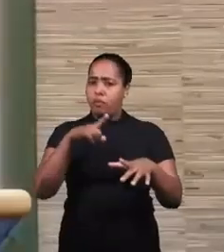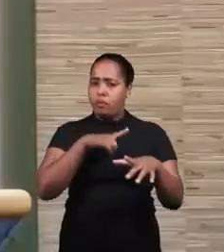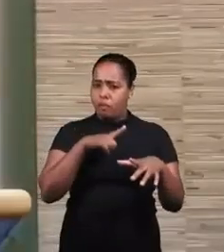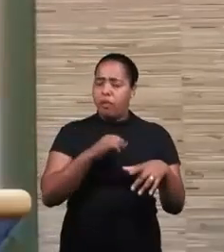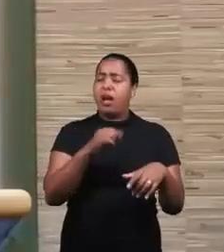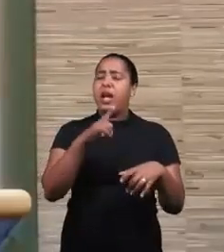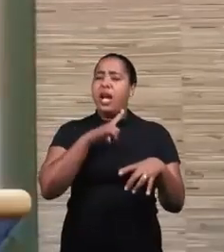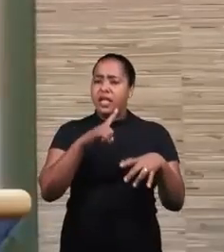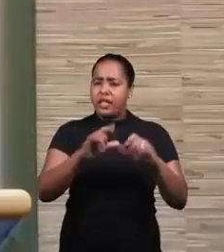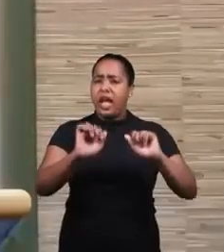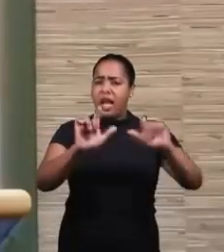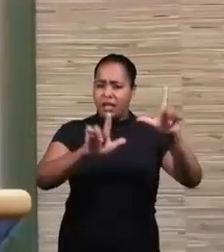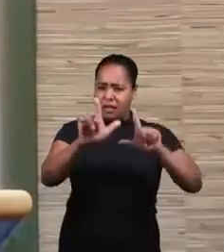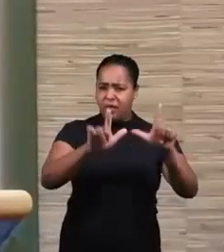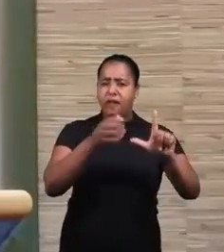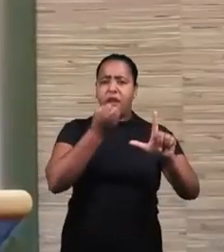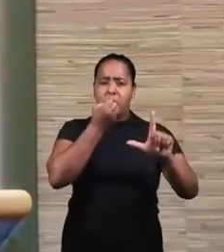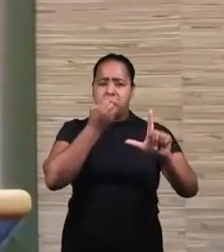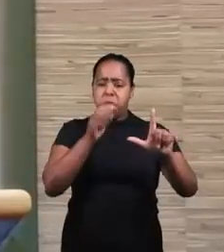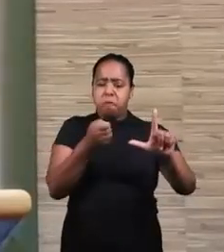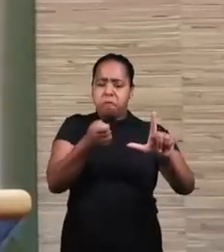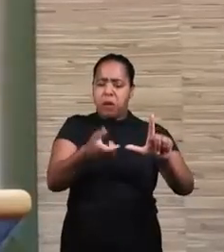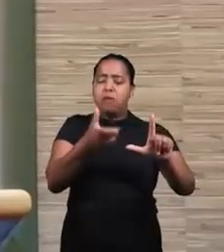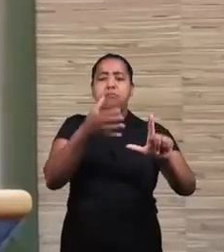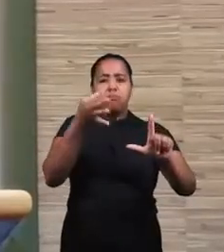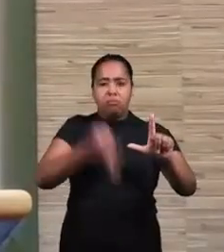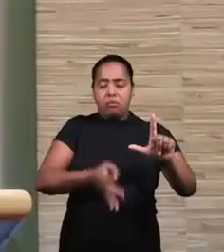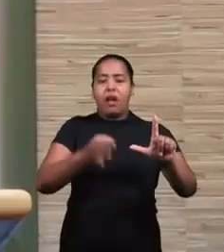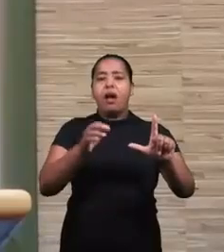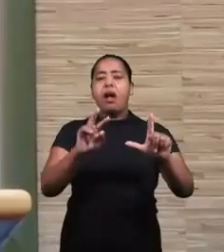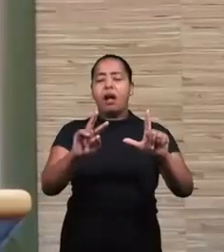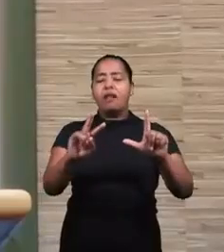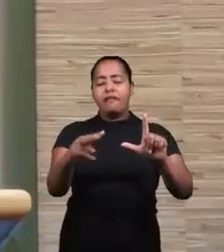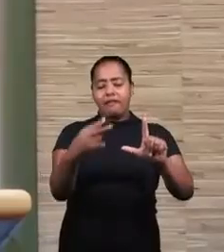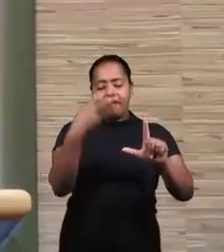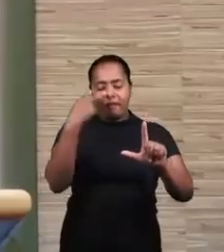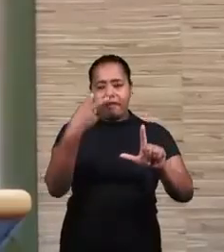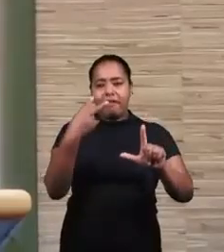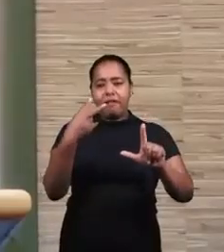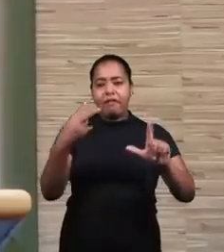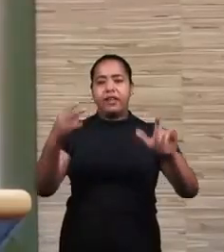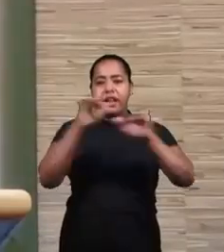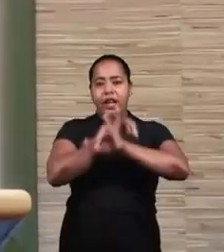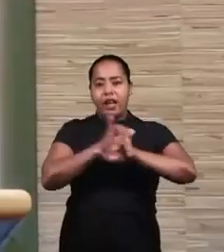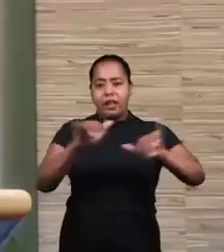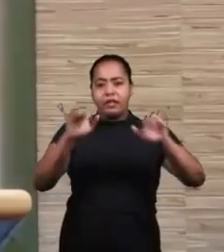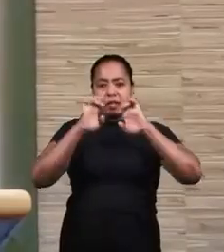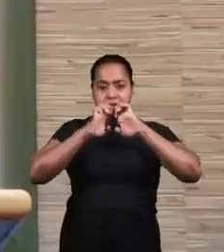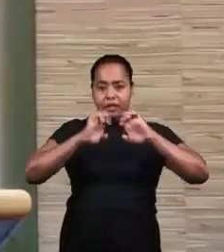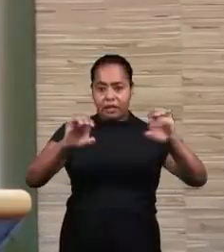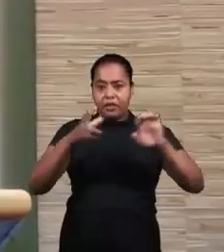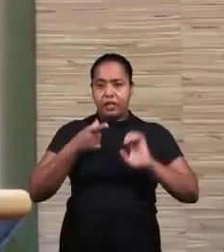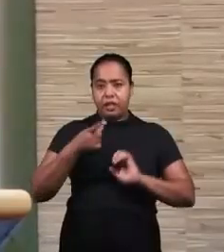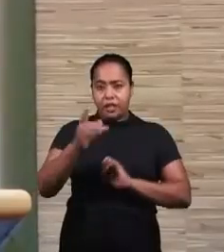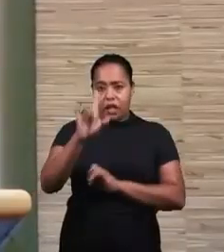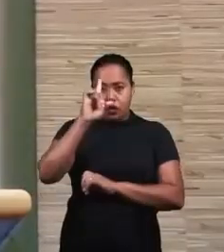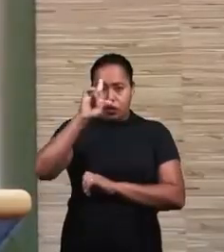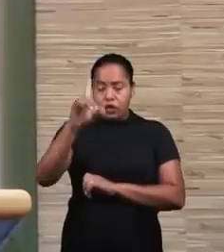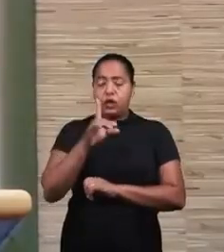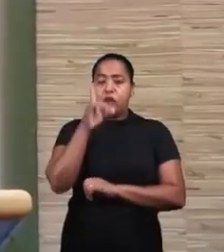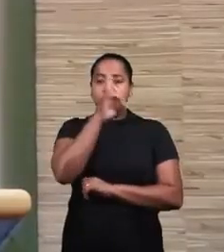signal and are watching the program announcing the eternal gospel on Sundays. So to